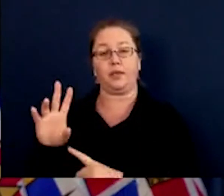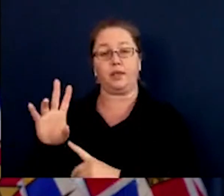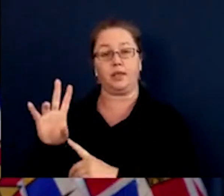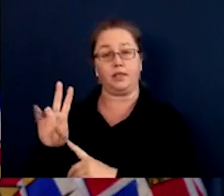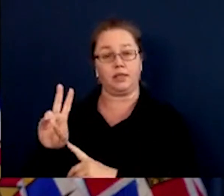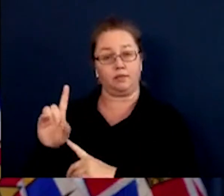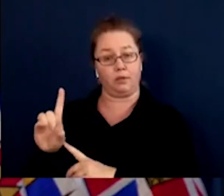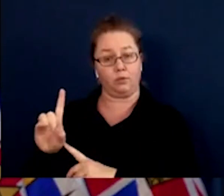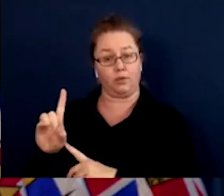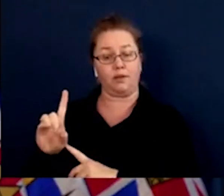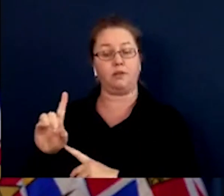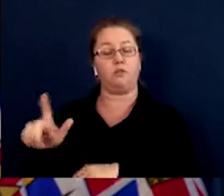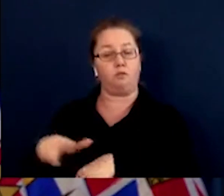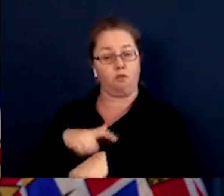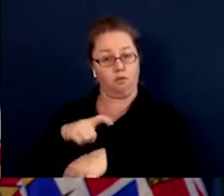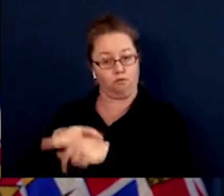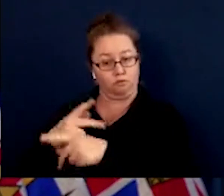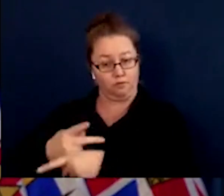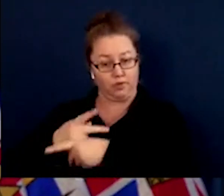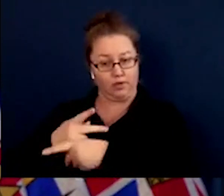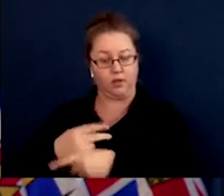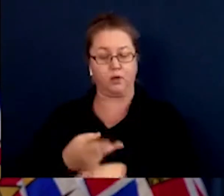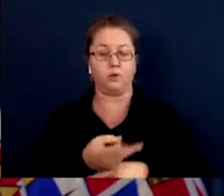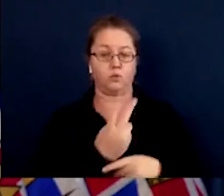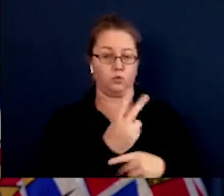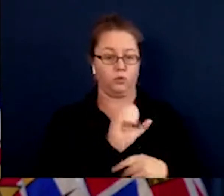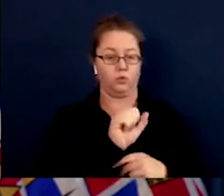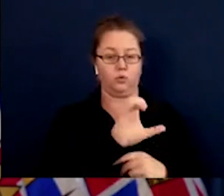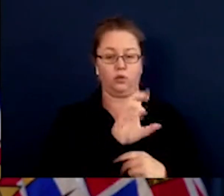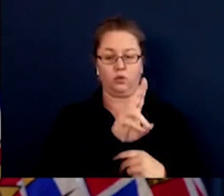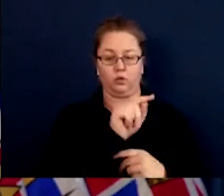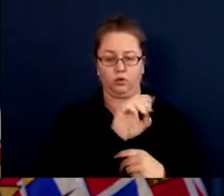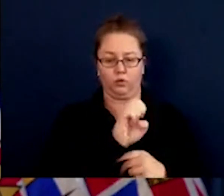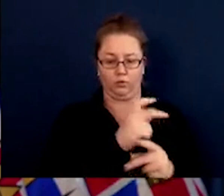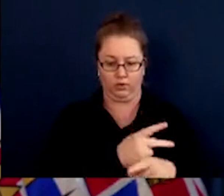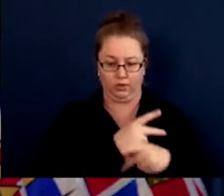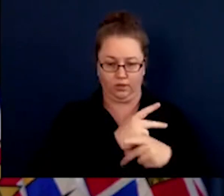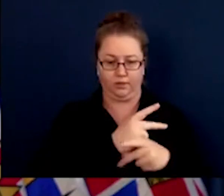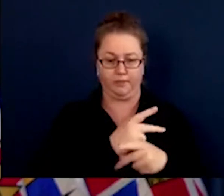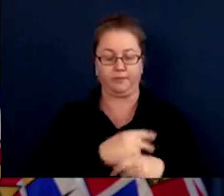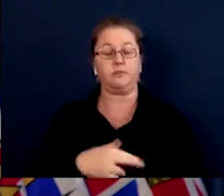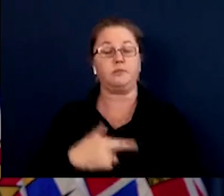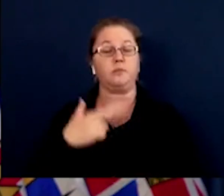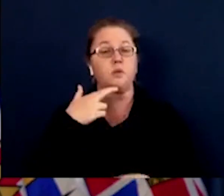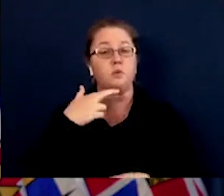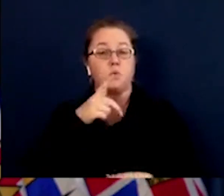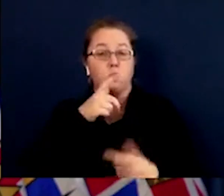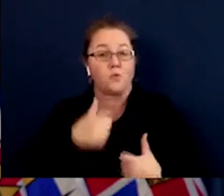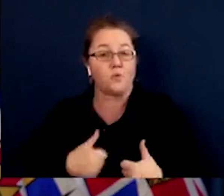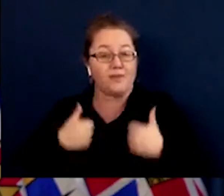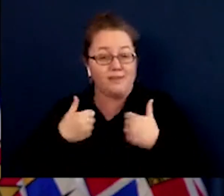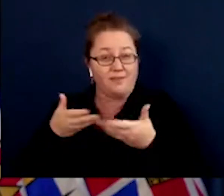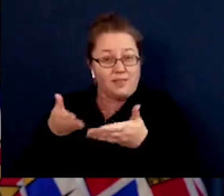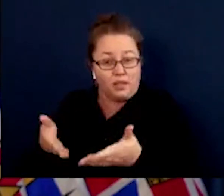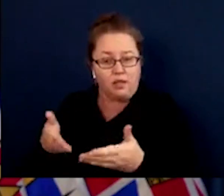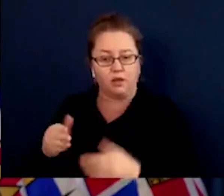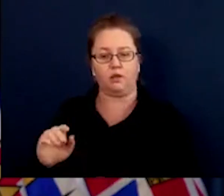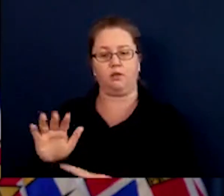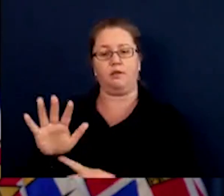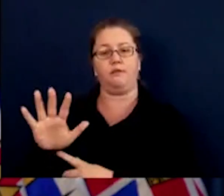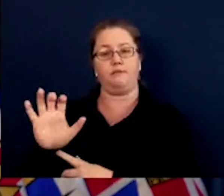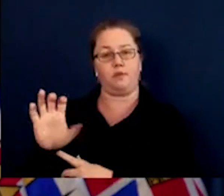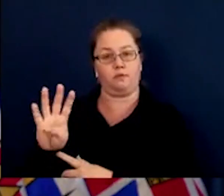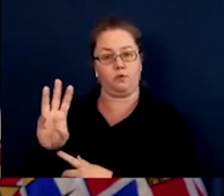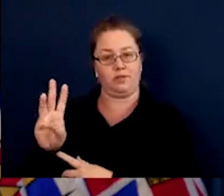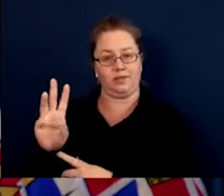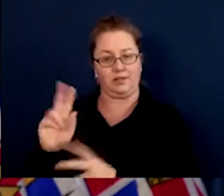living, and 2 in acute care. Involving 950 residents, people, 546 residents,